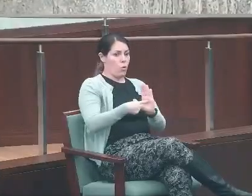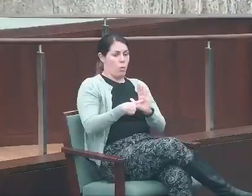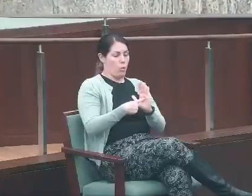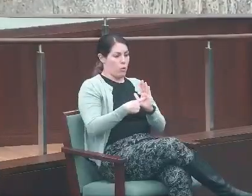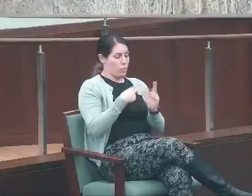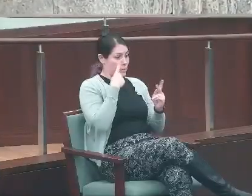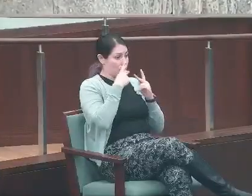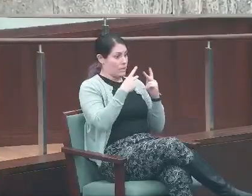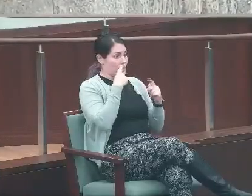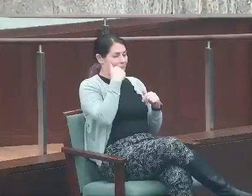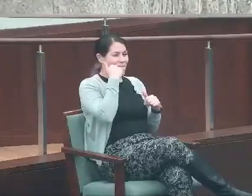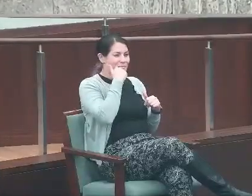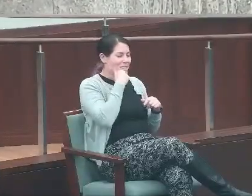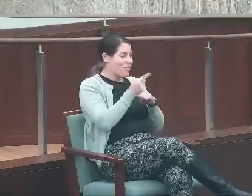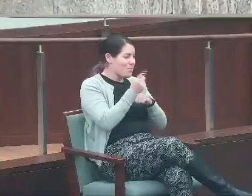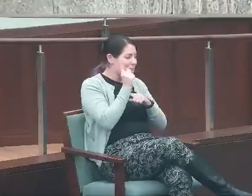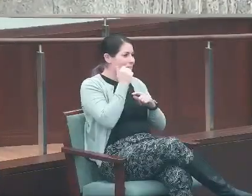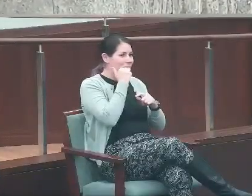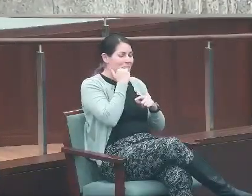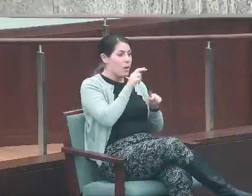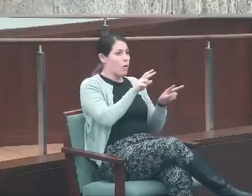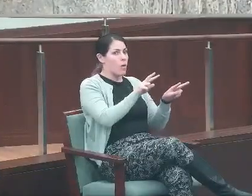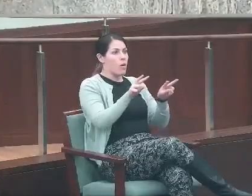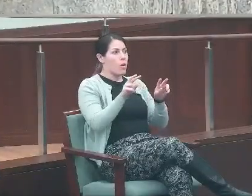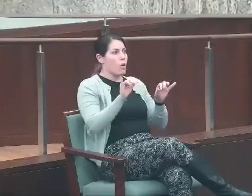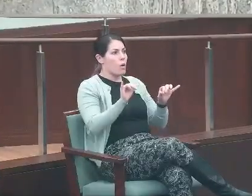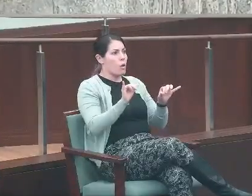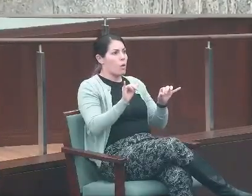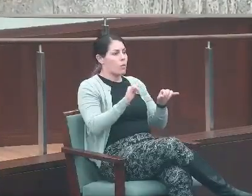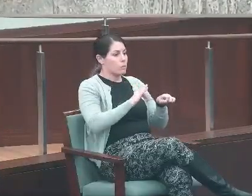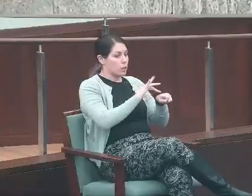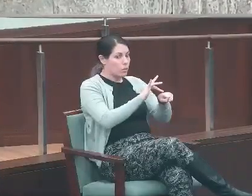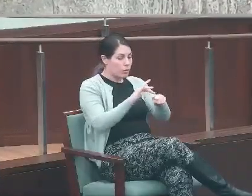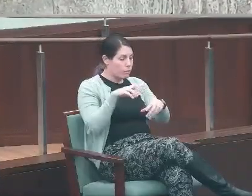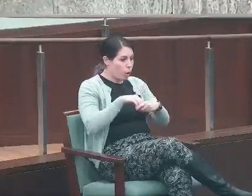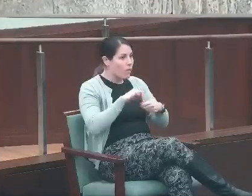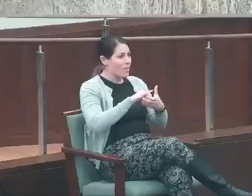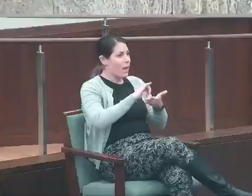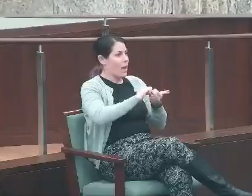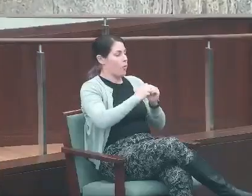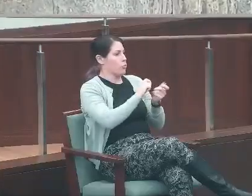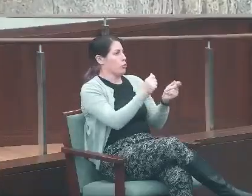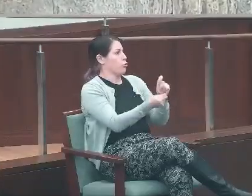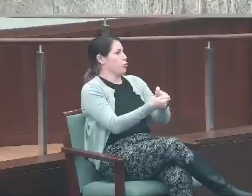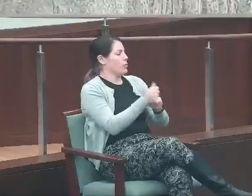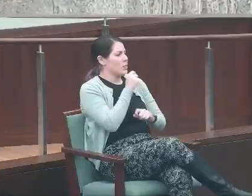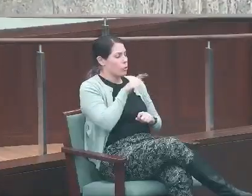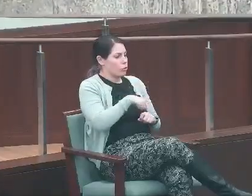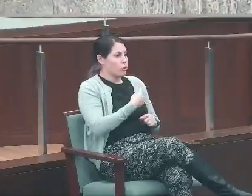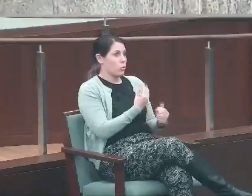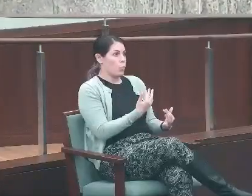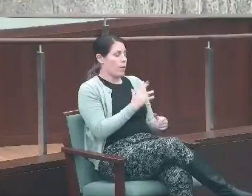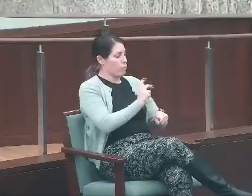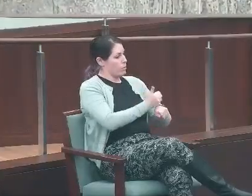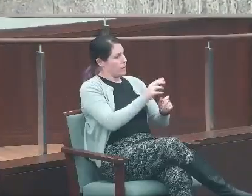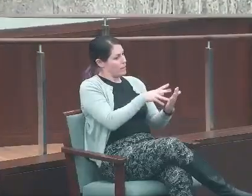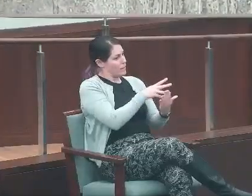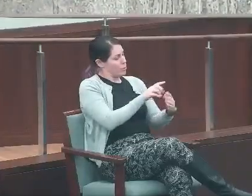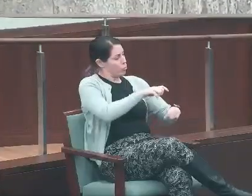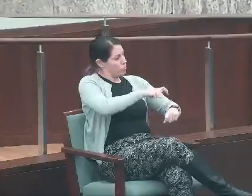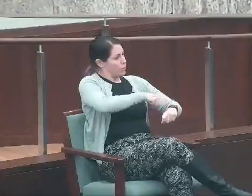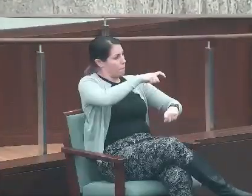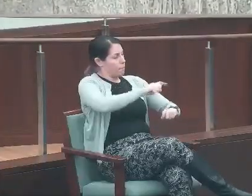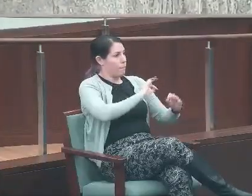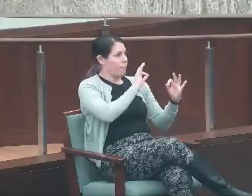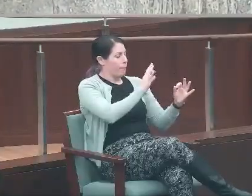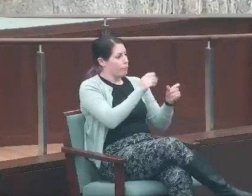moment of every day. That is how we create the change that we need to create. It's not by having a schedule of things that we planned that